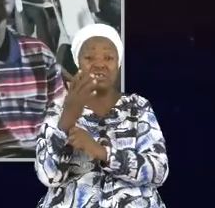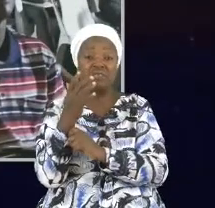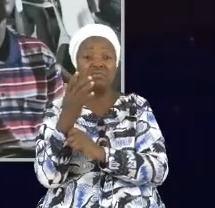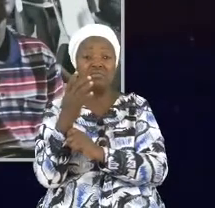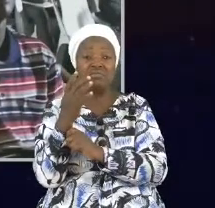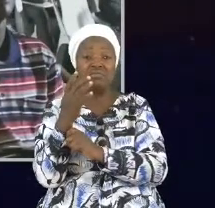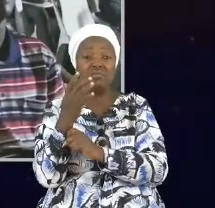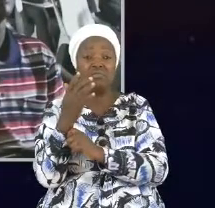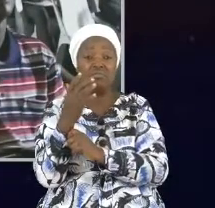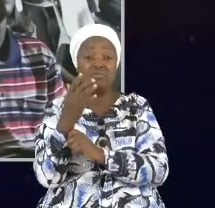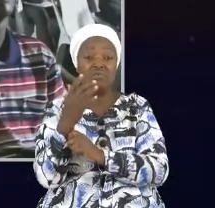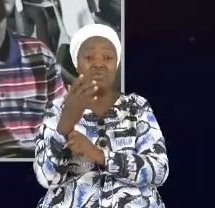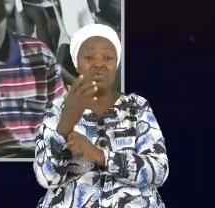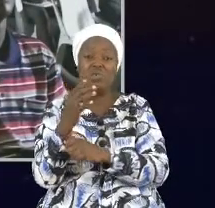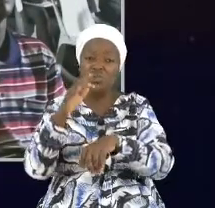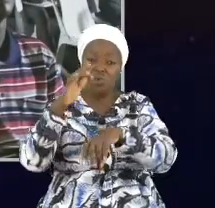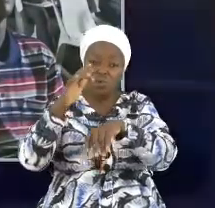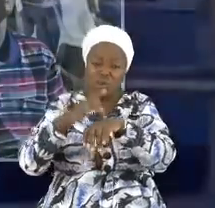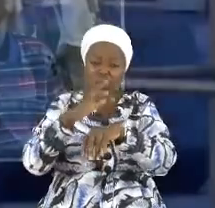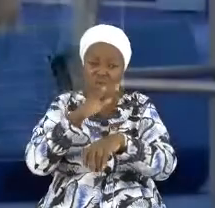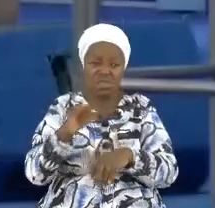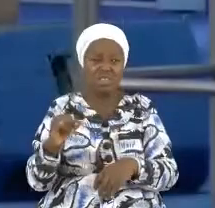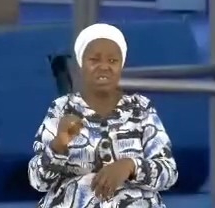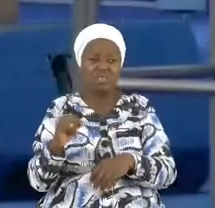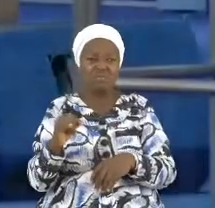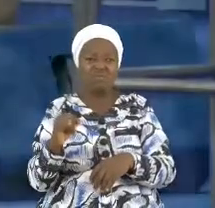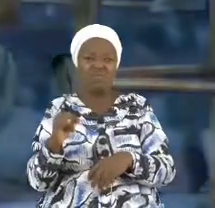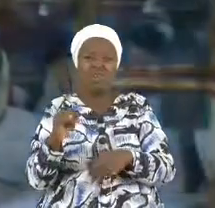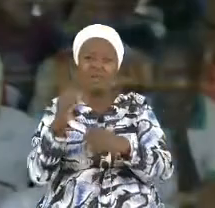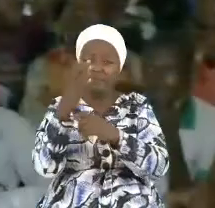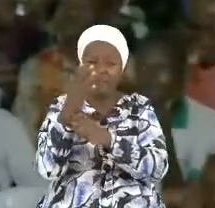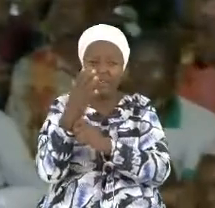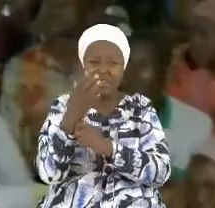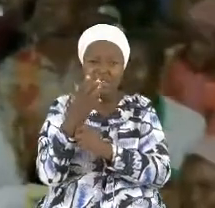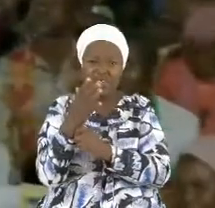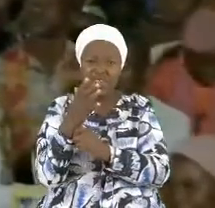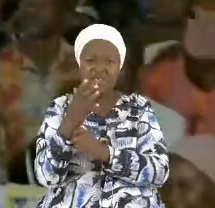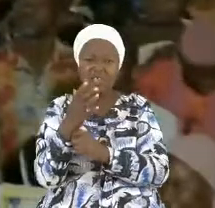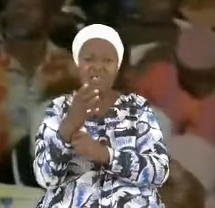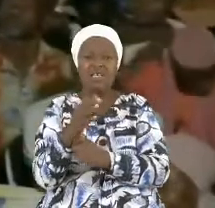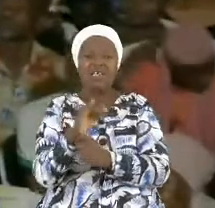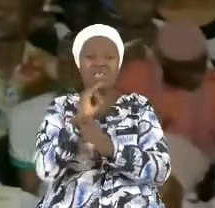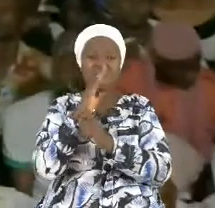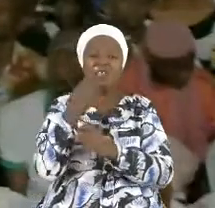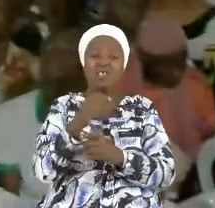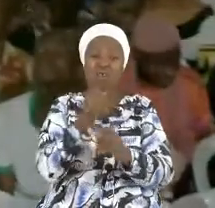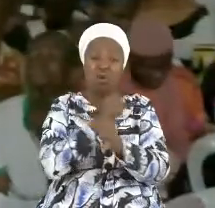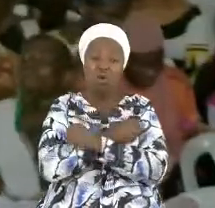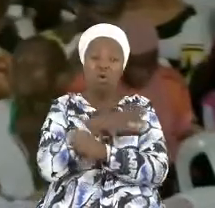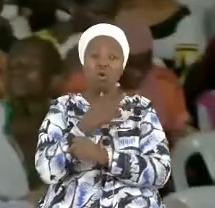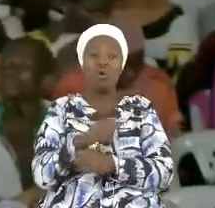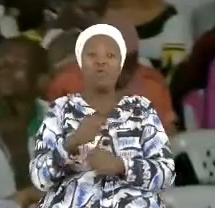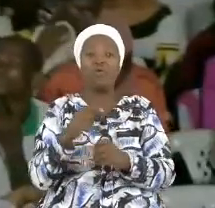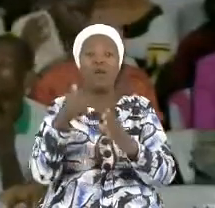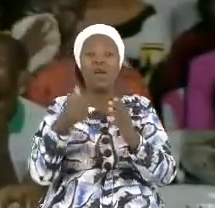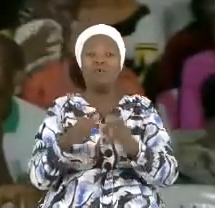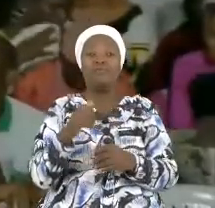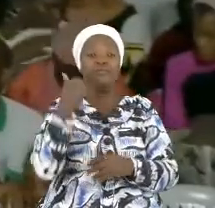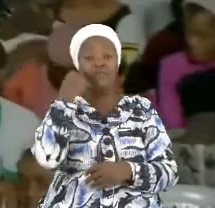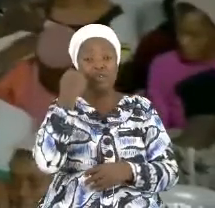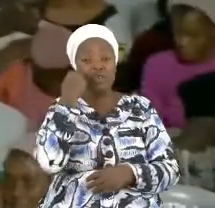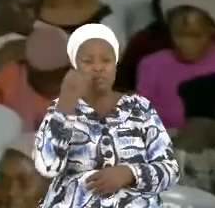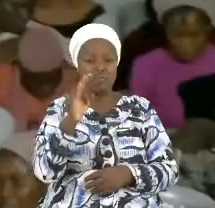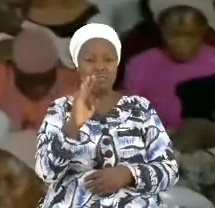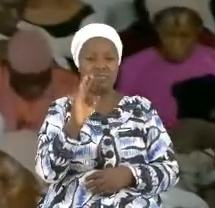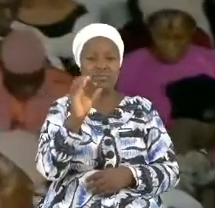Touching, intimate with flesh is the love of adultery. The love of fornication. That one, that's not what you are